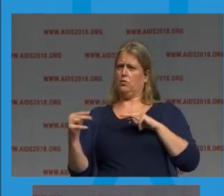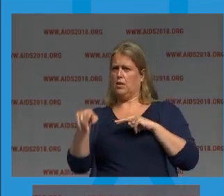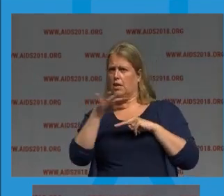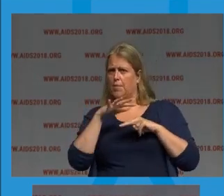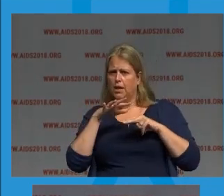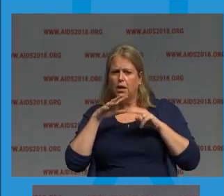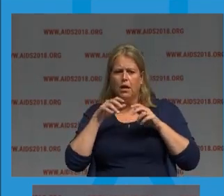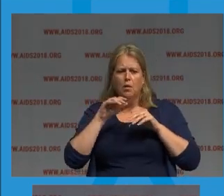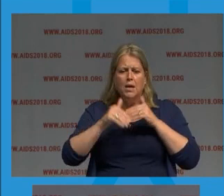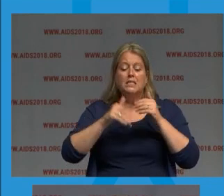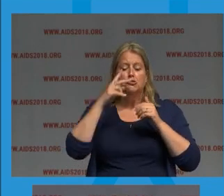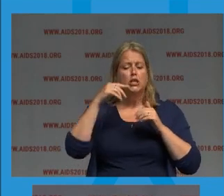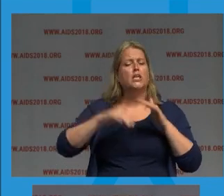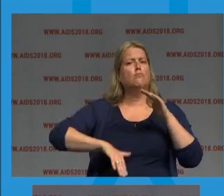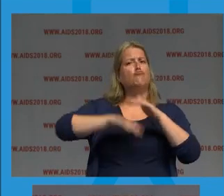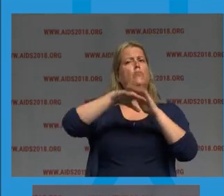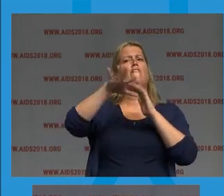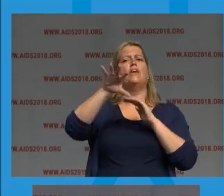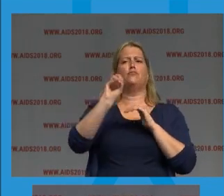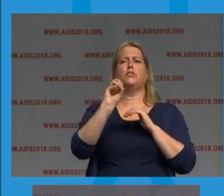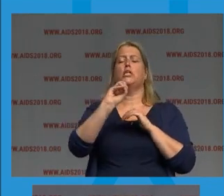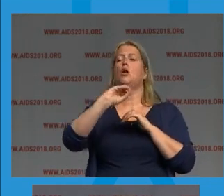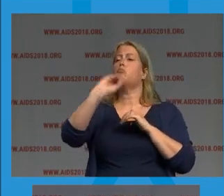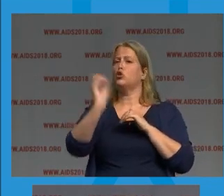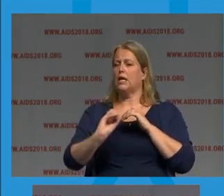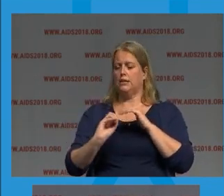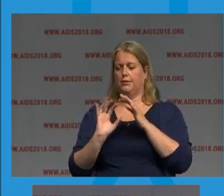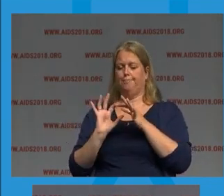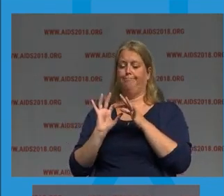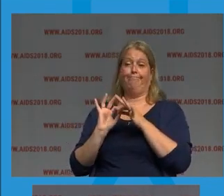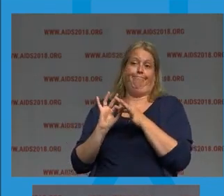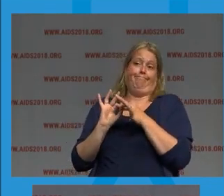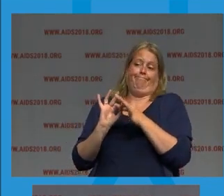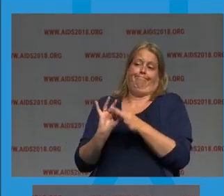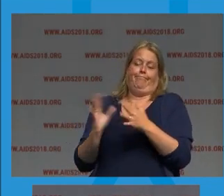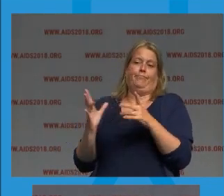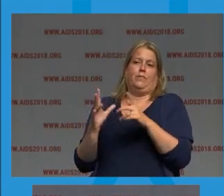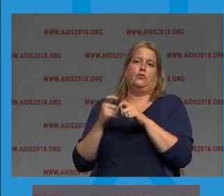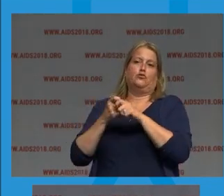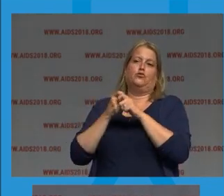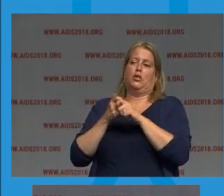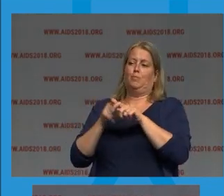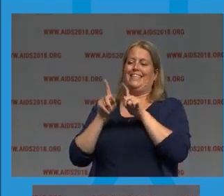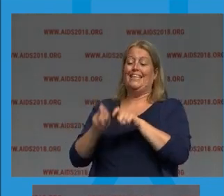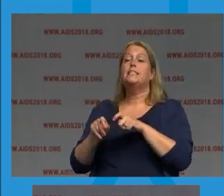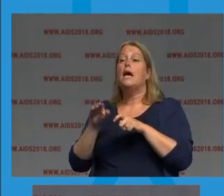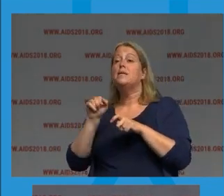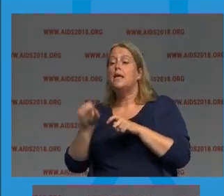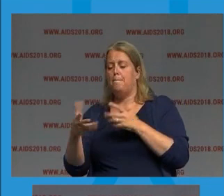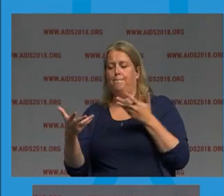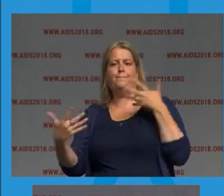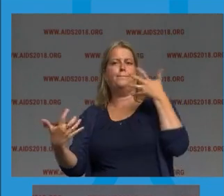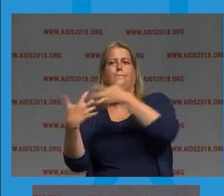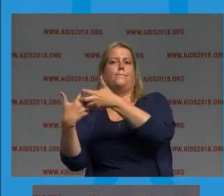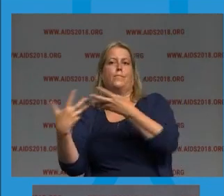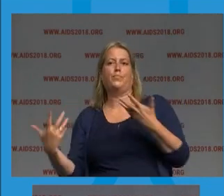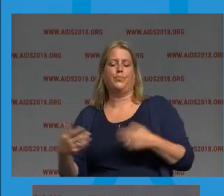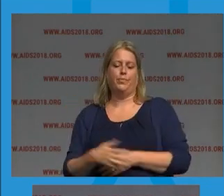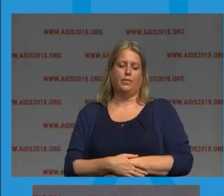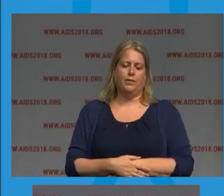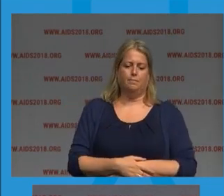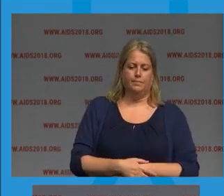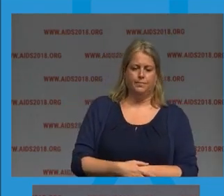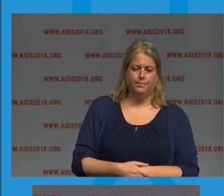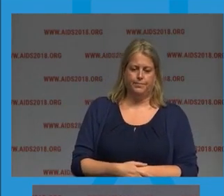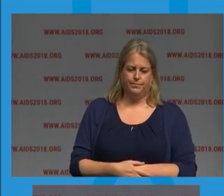that about 50% of the infections are attributable to the unmet prevention and treatment needs among MSM. And in the context of U equals U could be